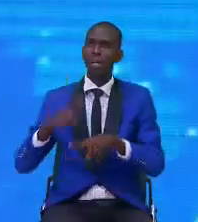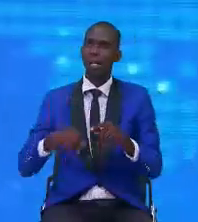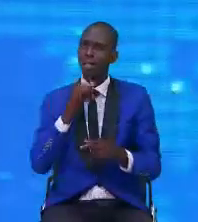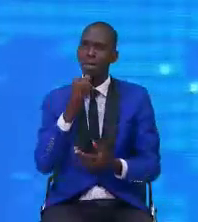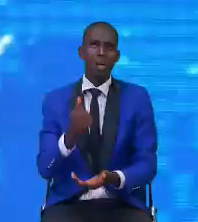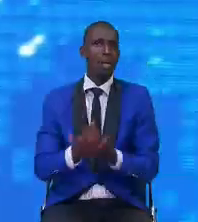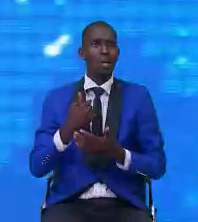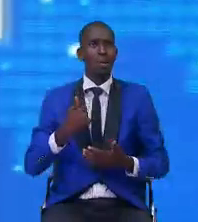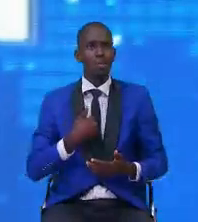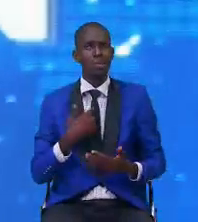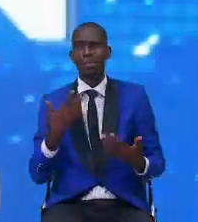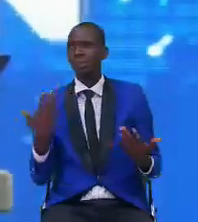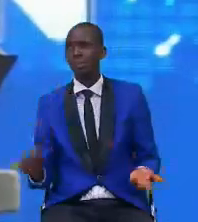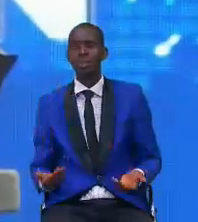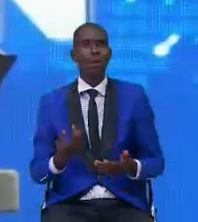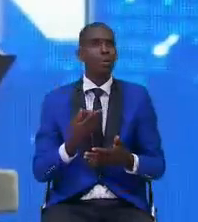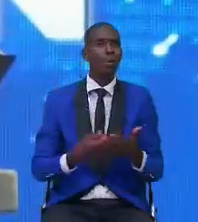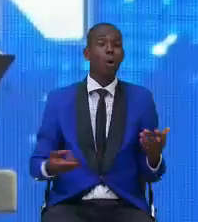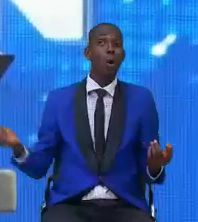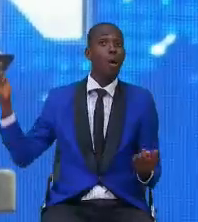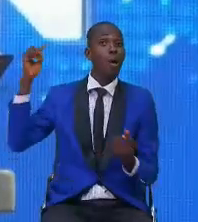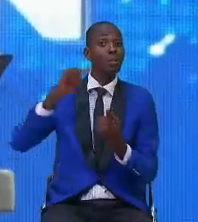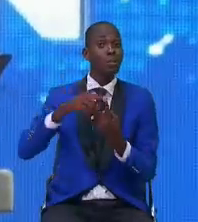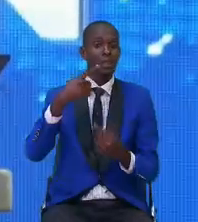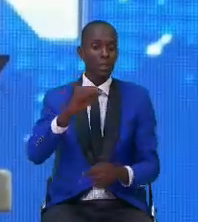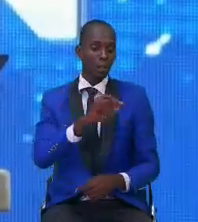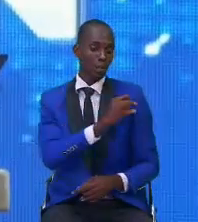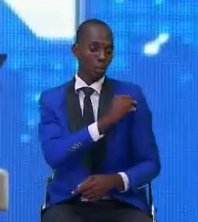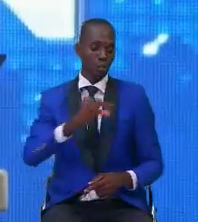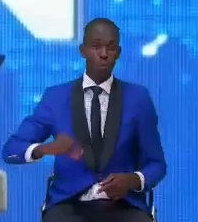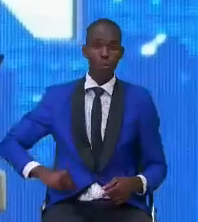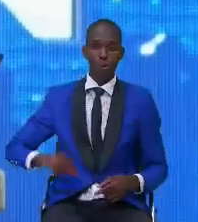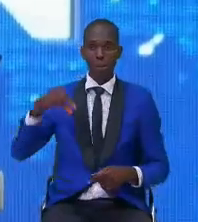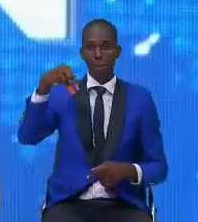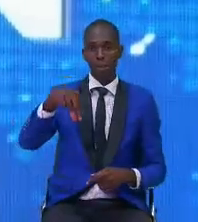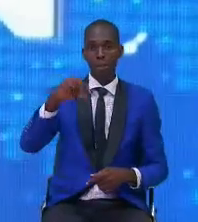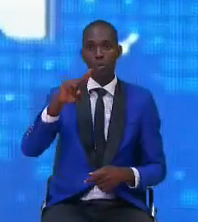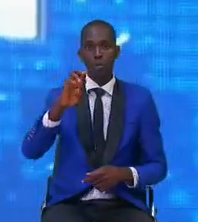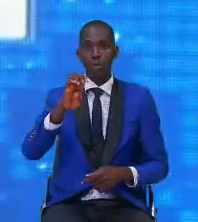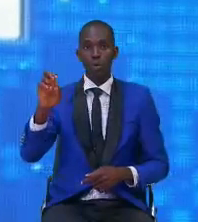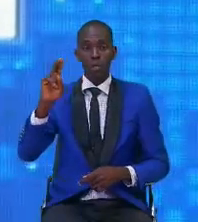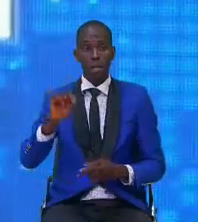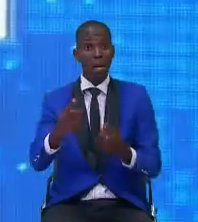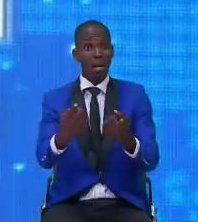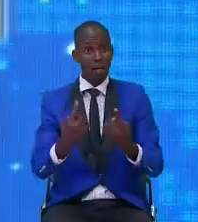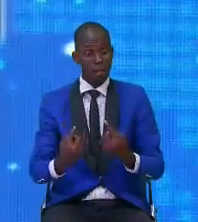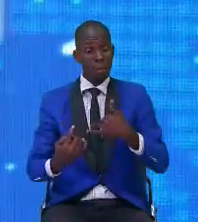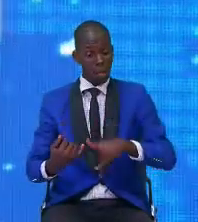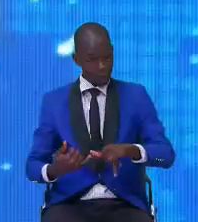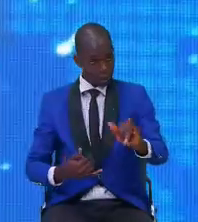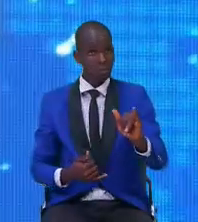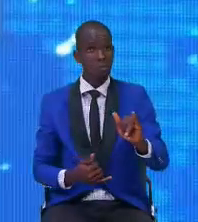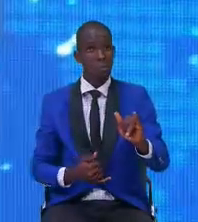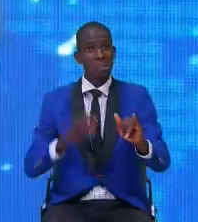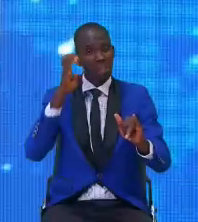me until the queen came. And even though the queen came, yet he